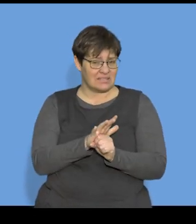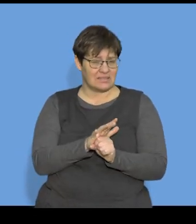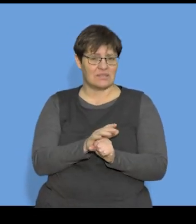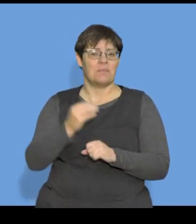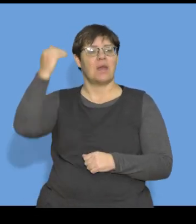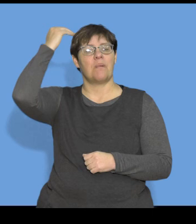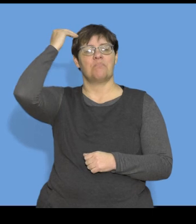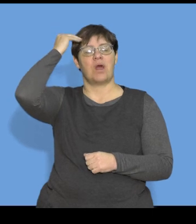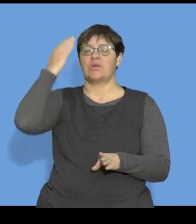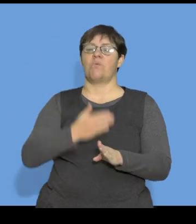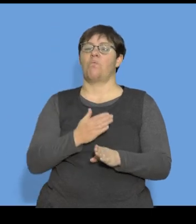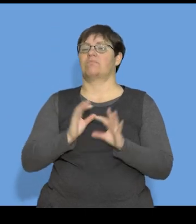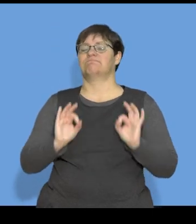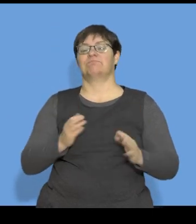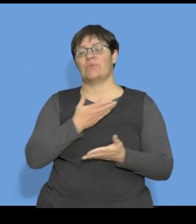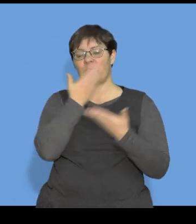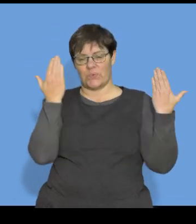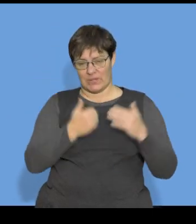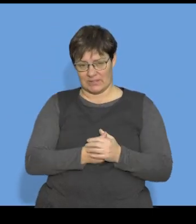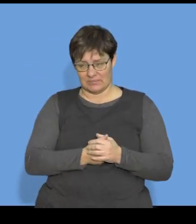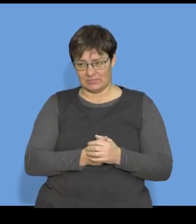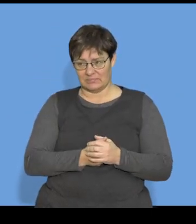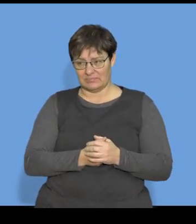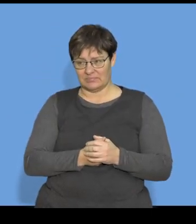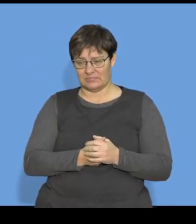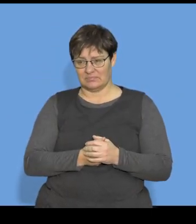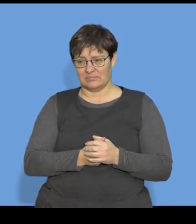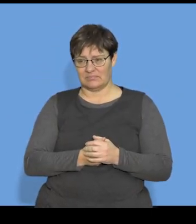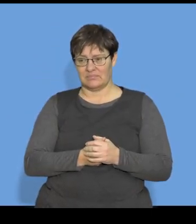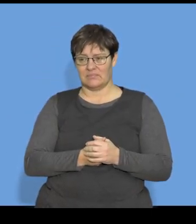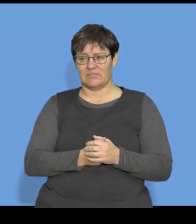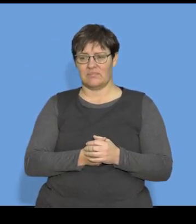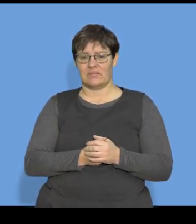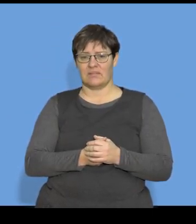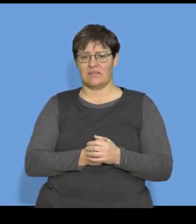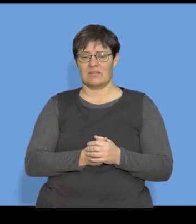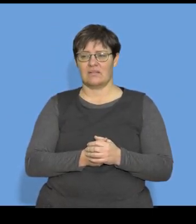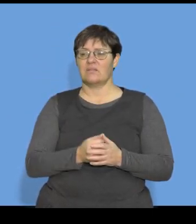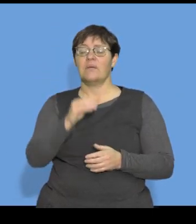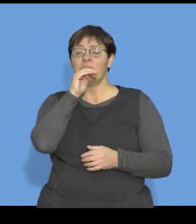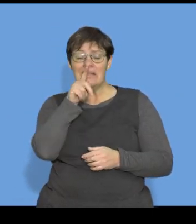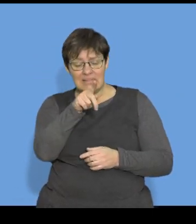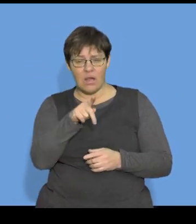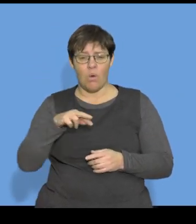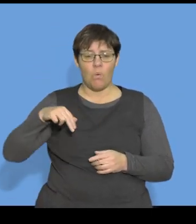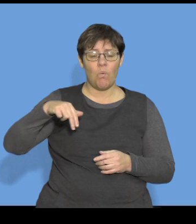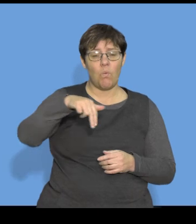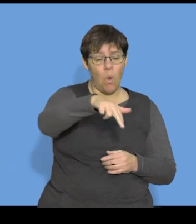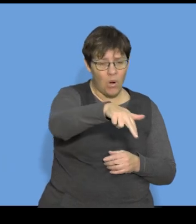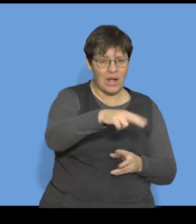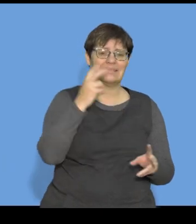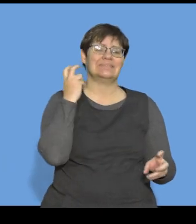it means also the brain is not functioning well. And it also affects your vision. And it makes